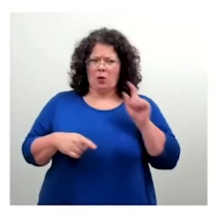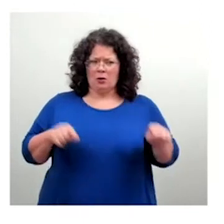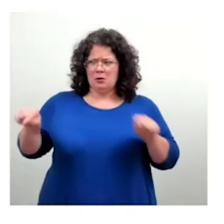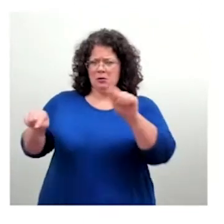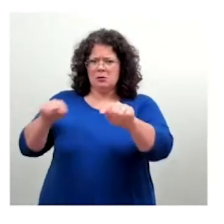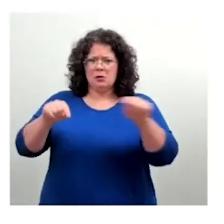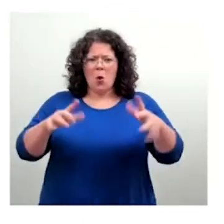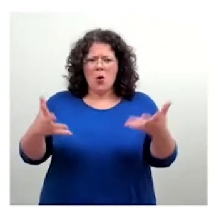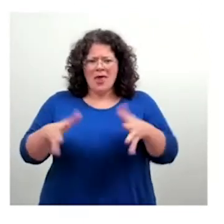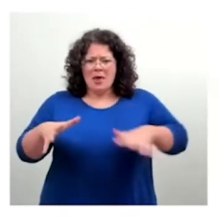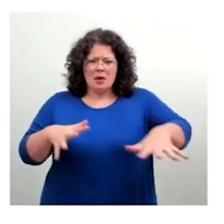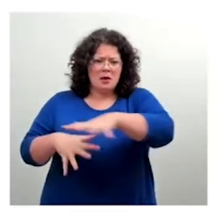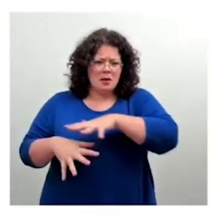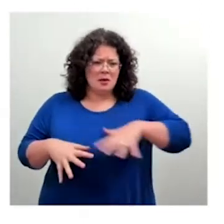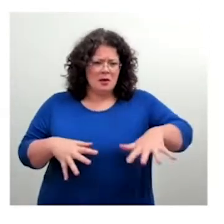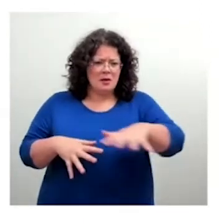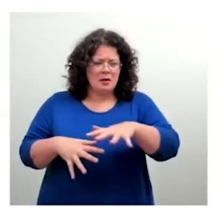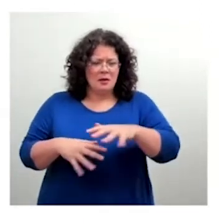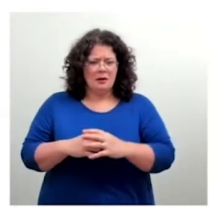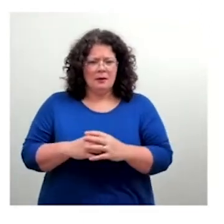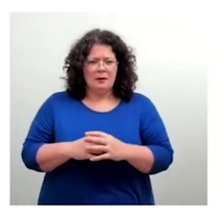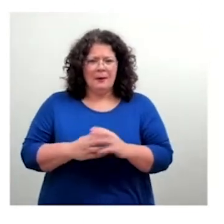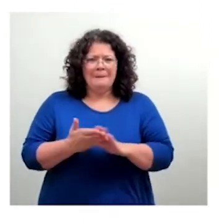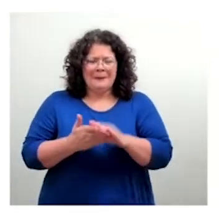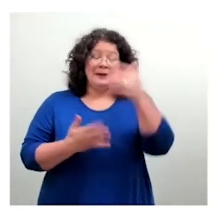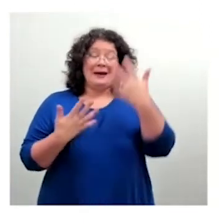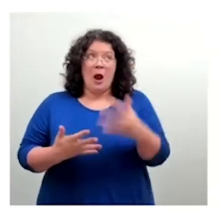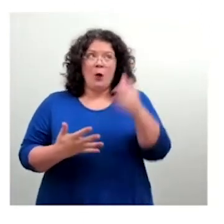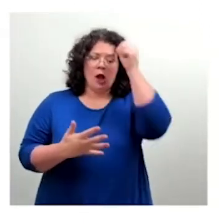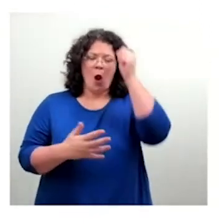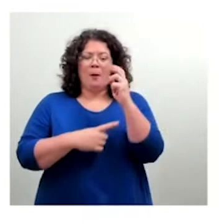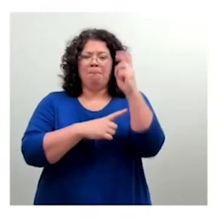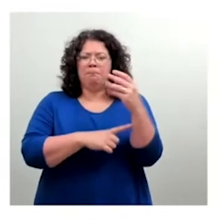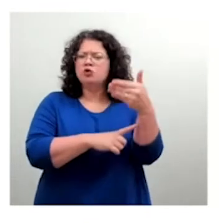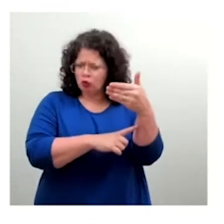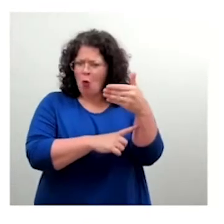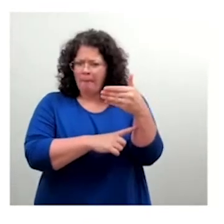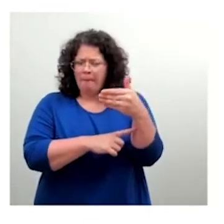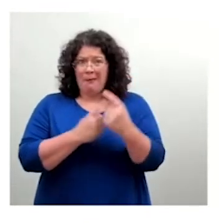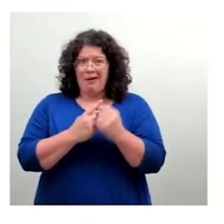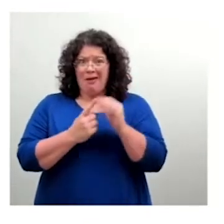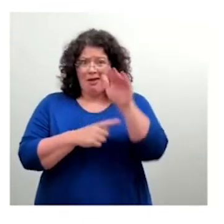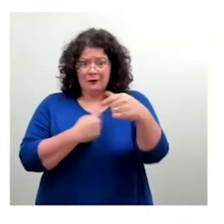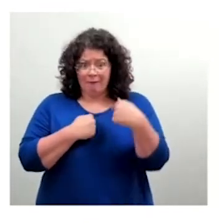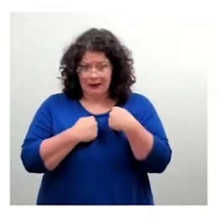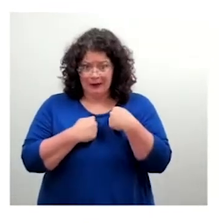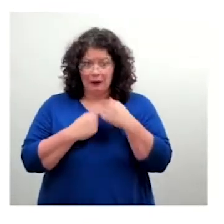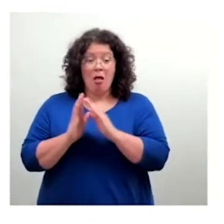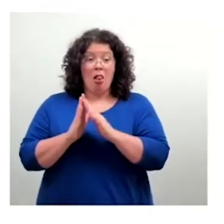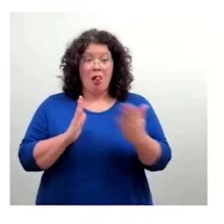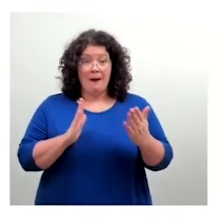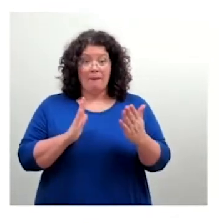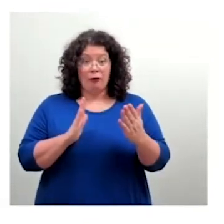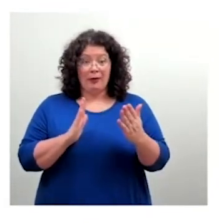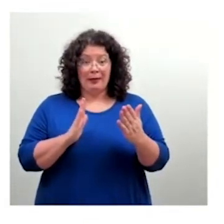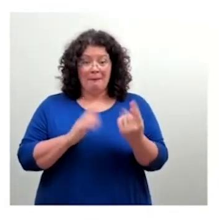library or the other point of interest may be behind me. And that's where I'll hear them now. And it's this ability that we have to be able